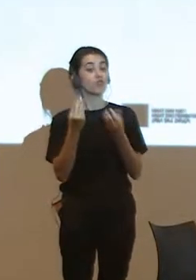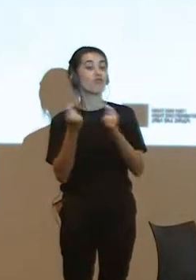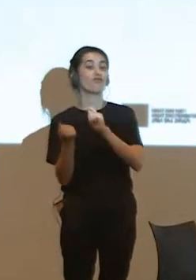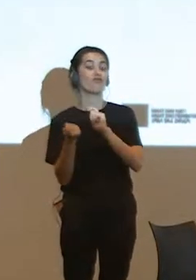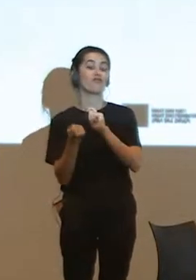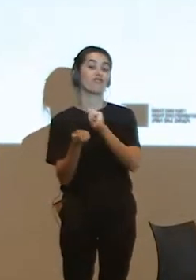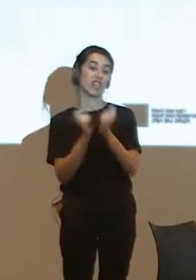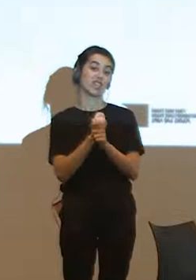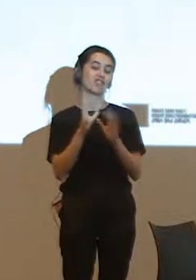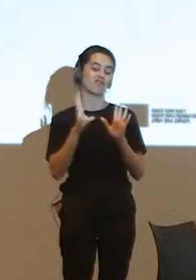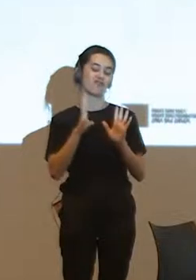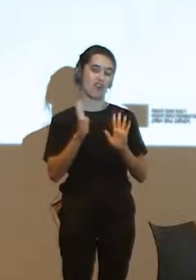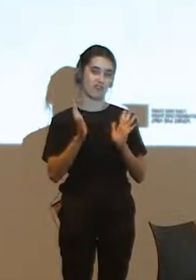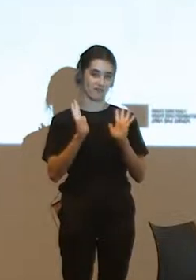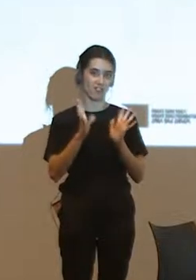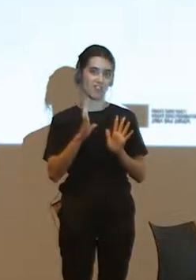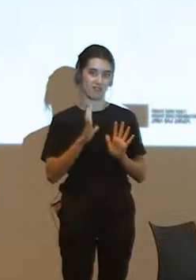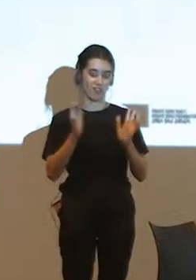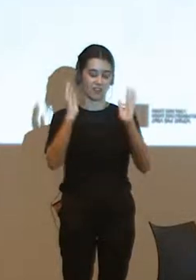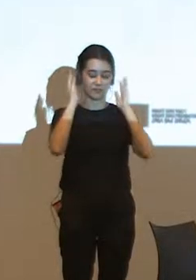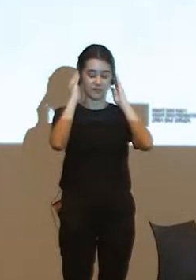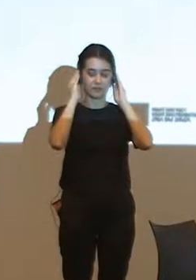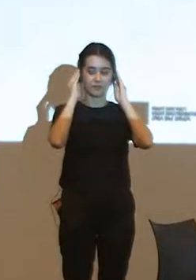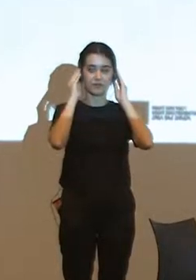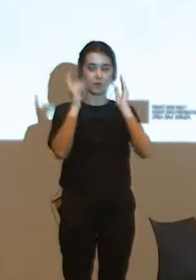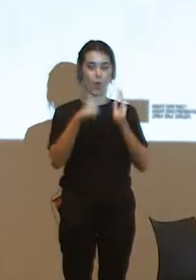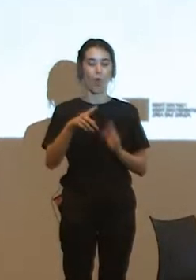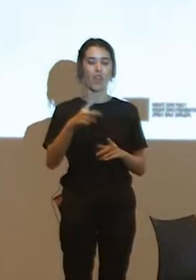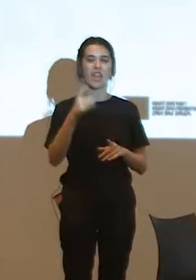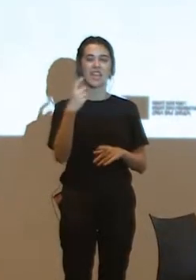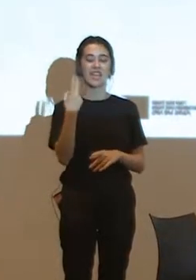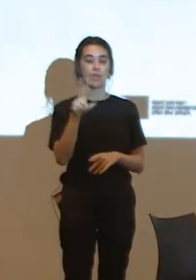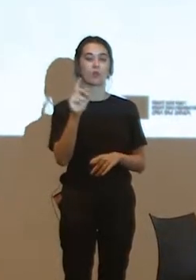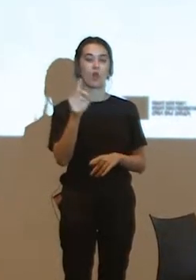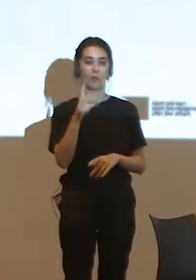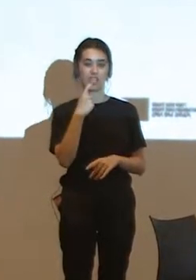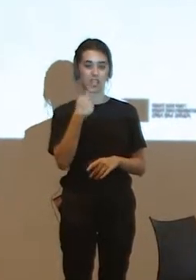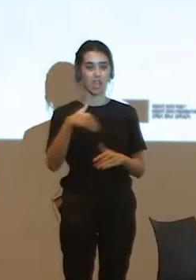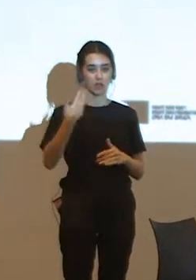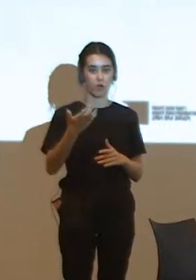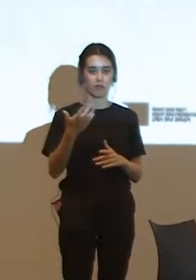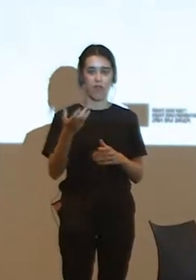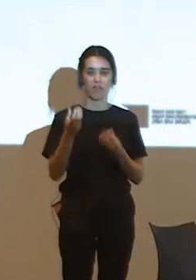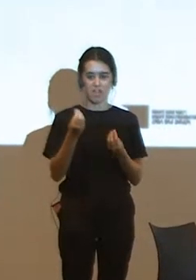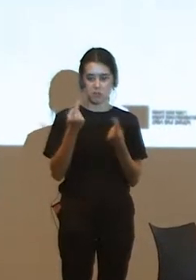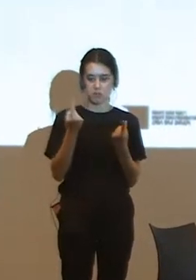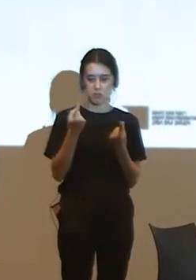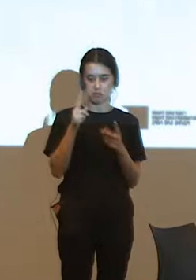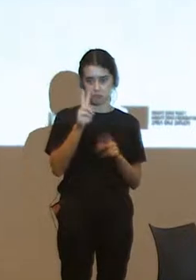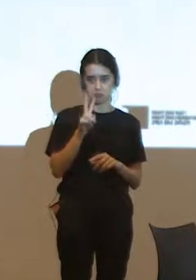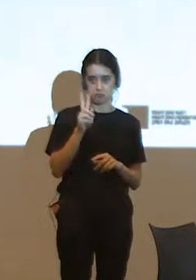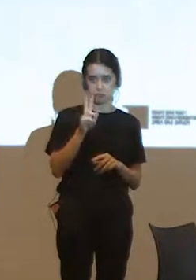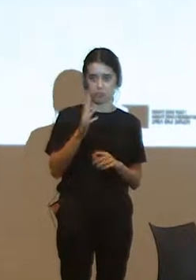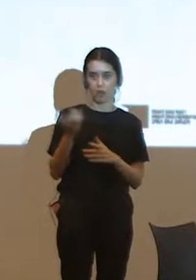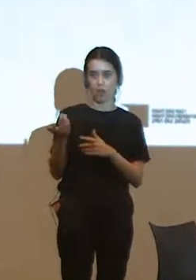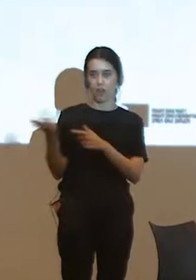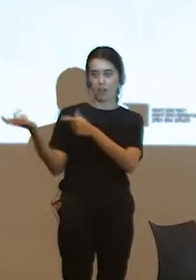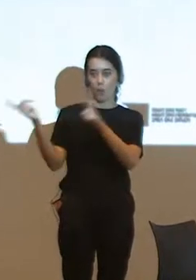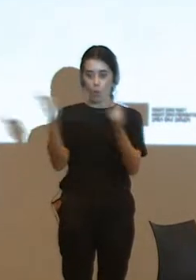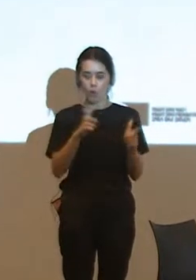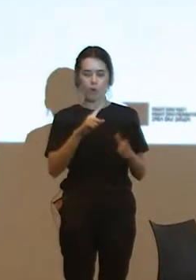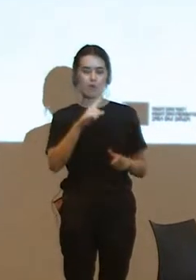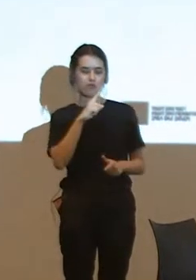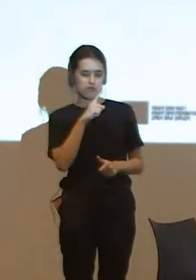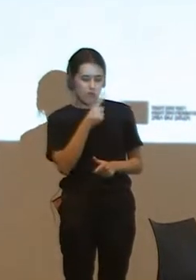nice thing you know i mean you work with people who were persecuted and it's challenging but it's a good thing that you do but after